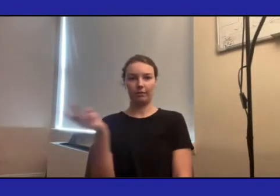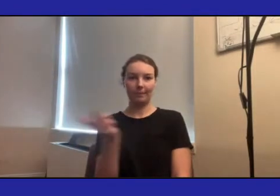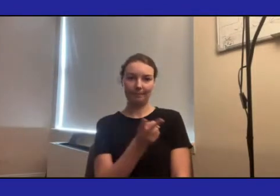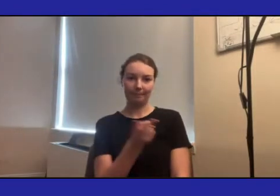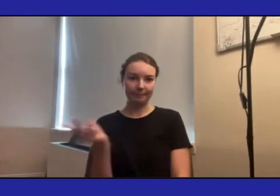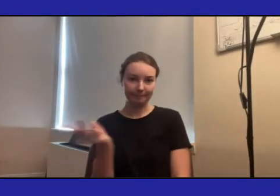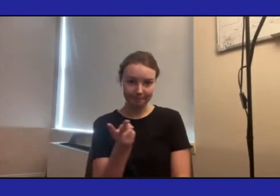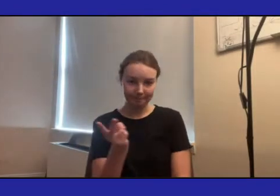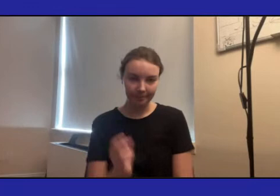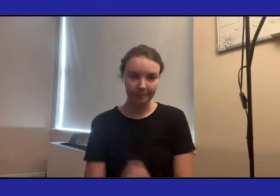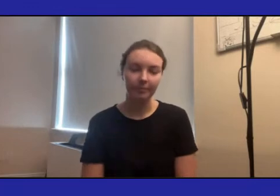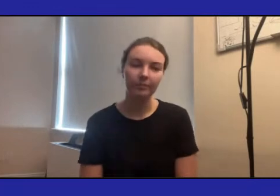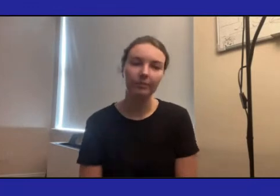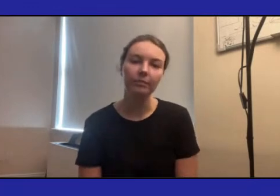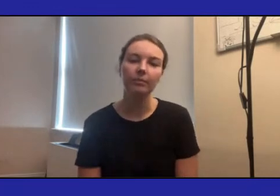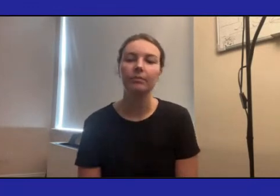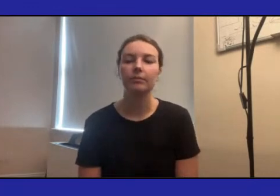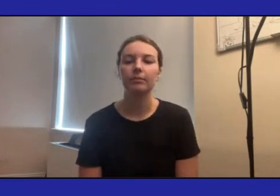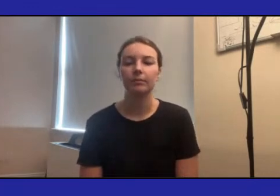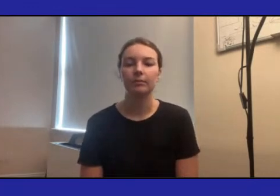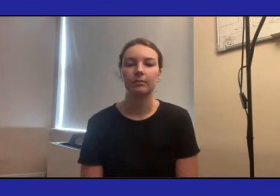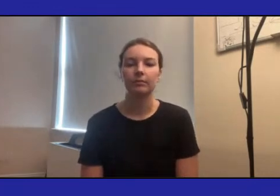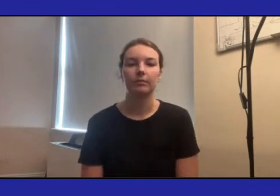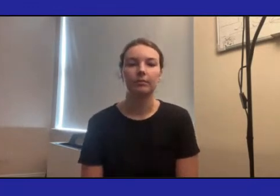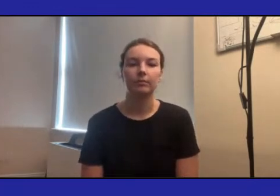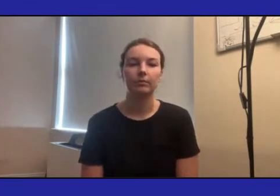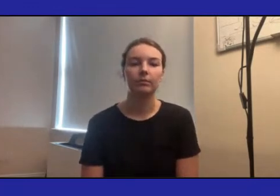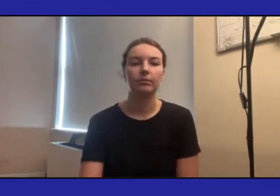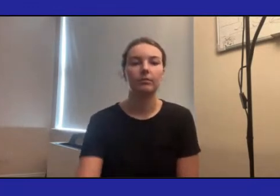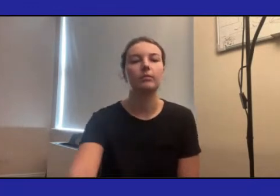money on the line.